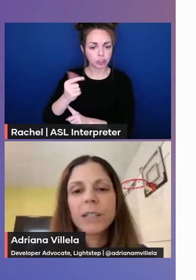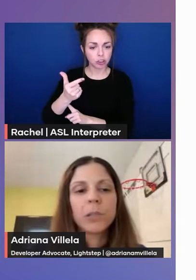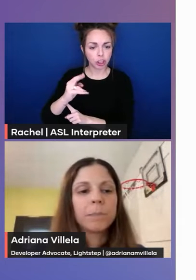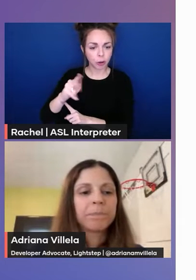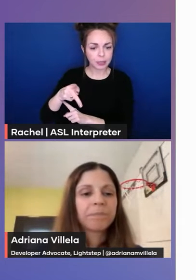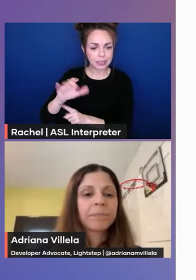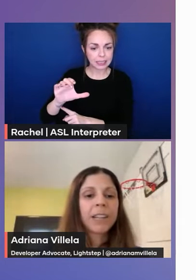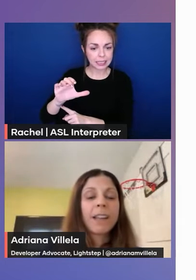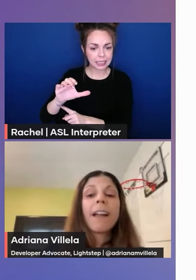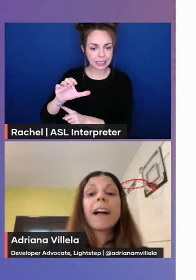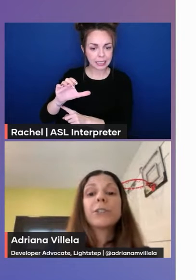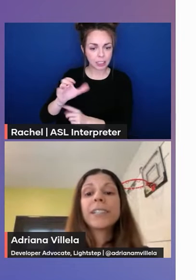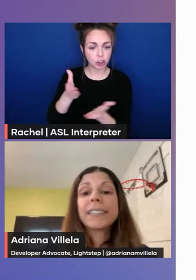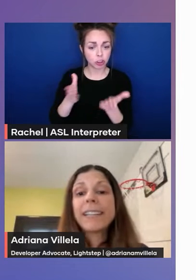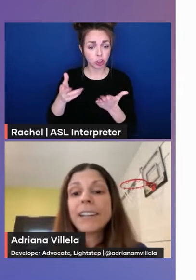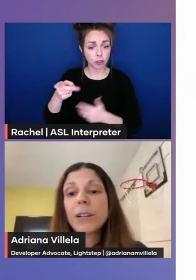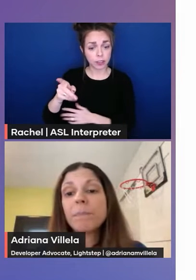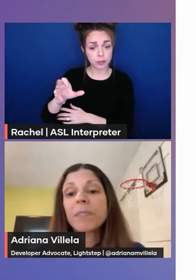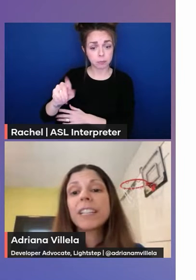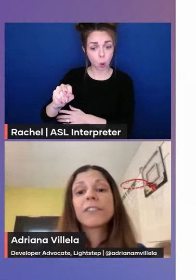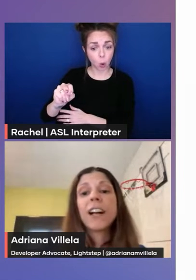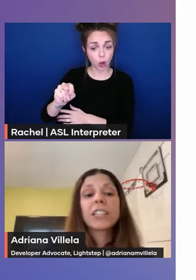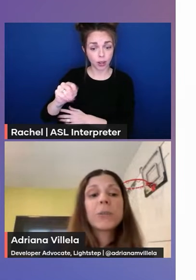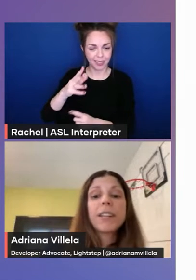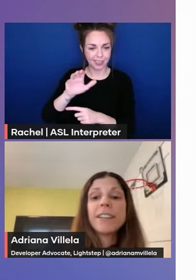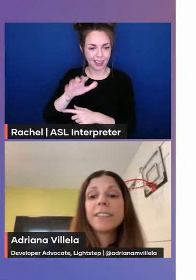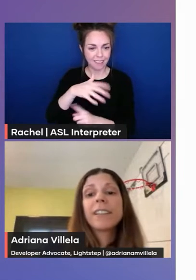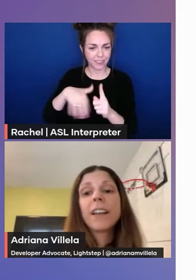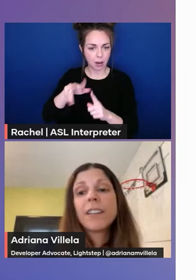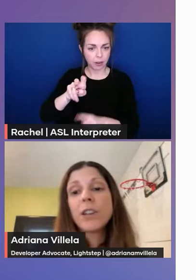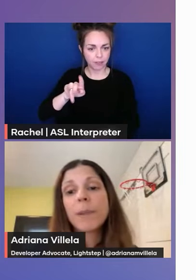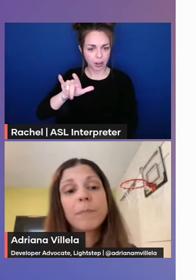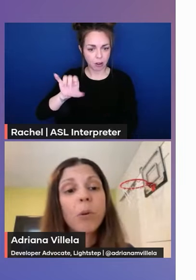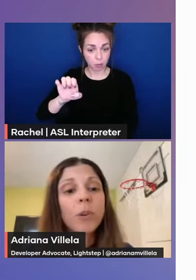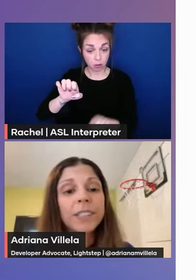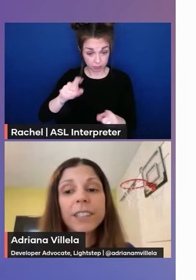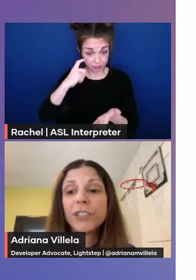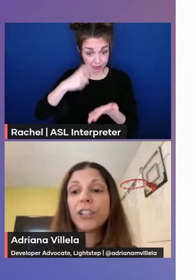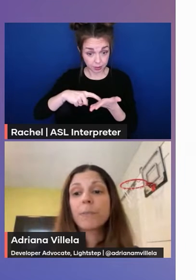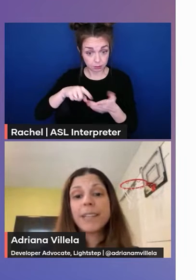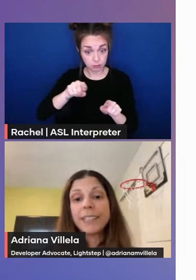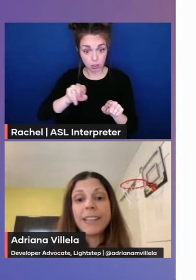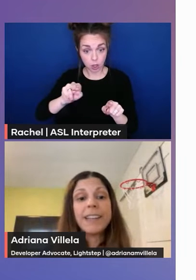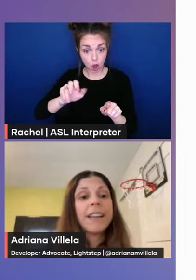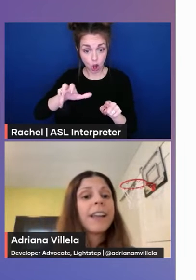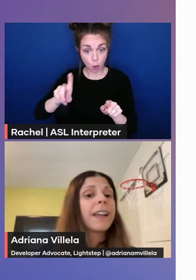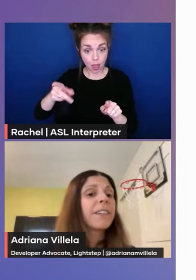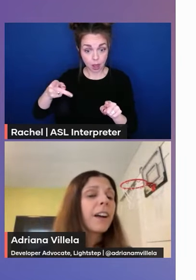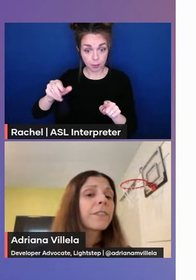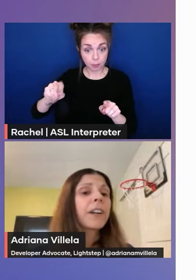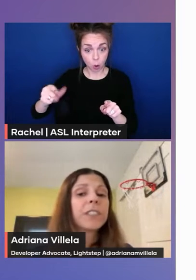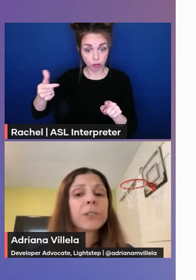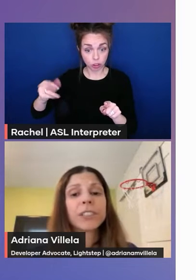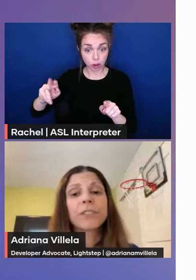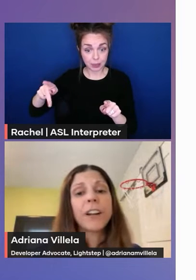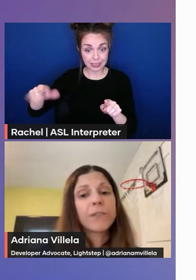environment variable. As you can see here, its value is Nomad port gRPC and not